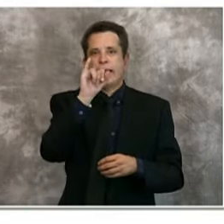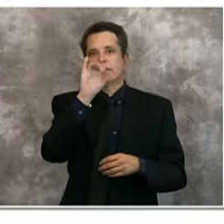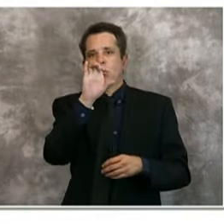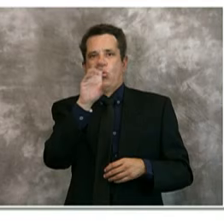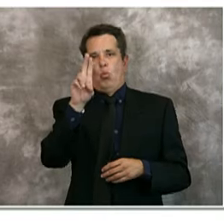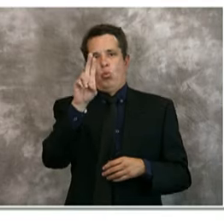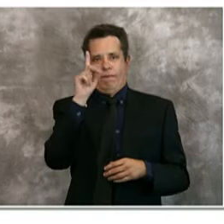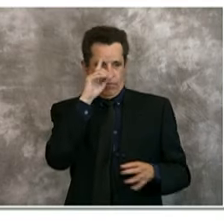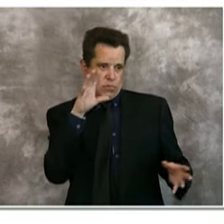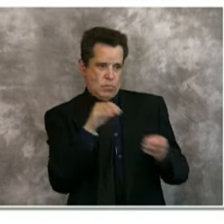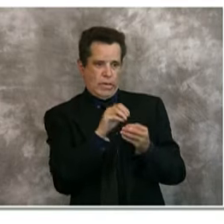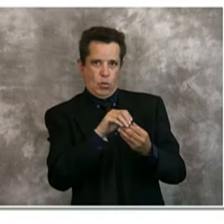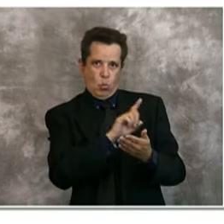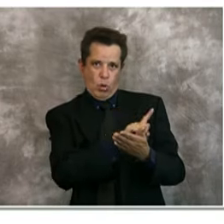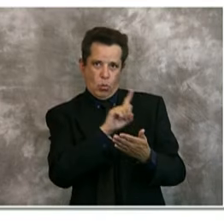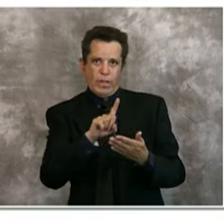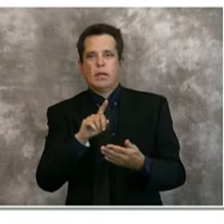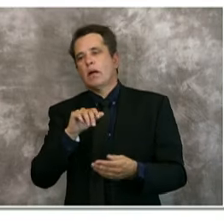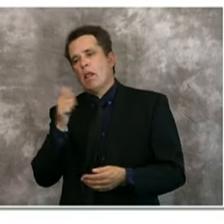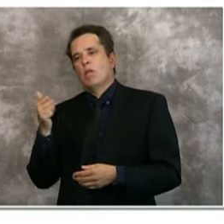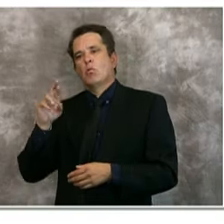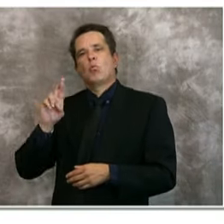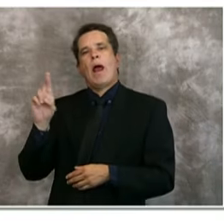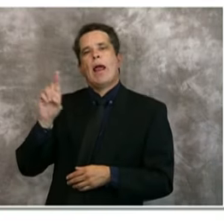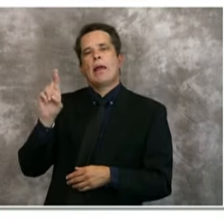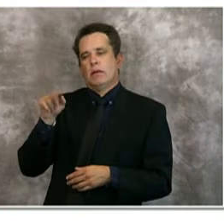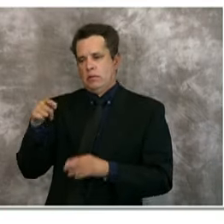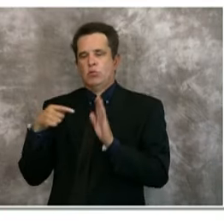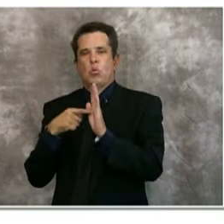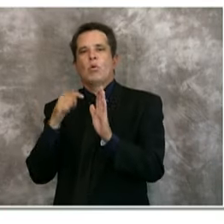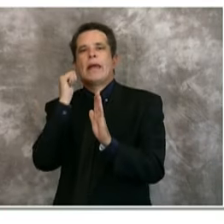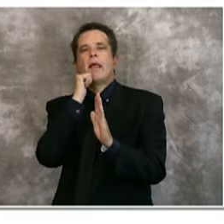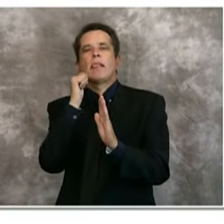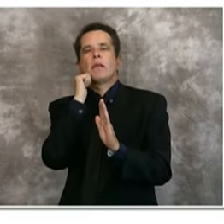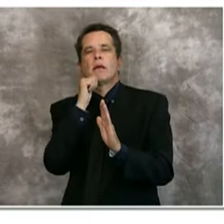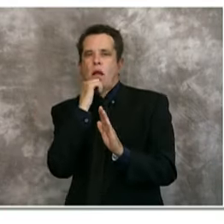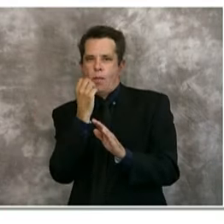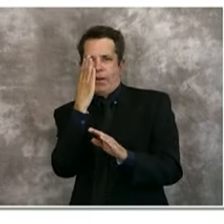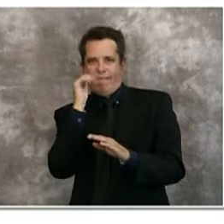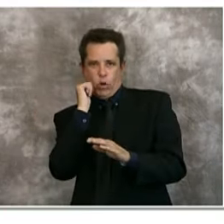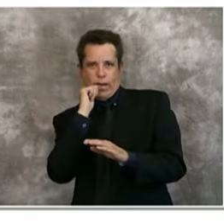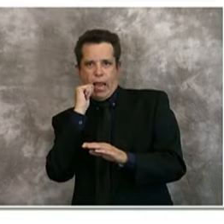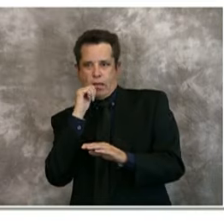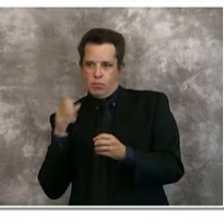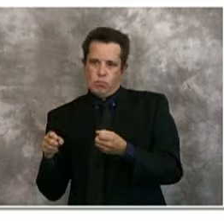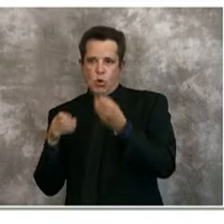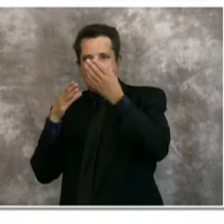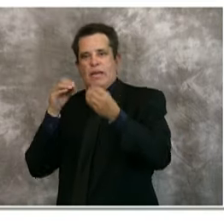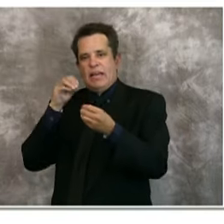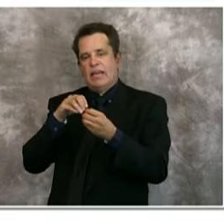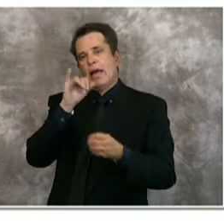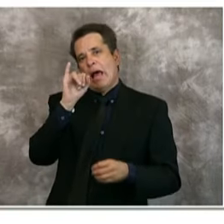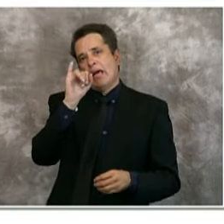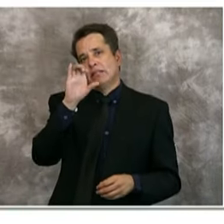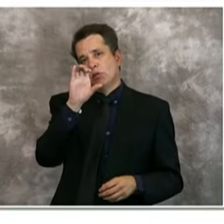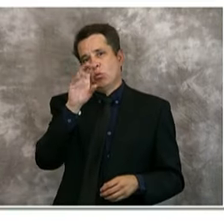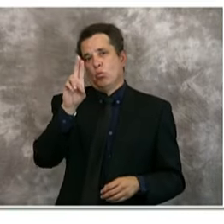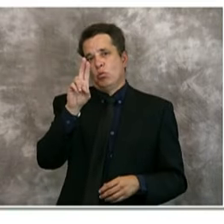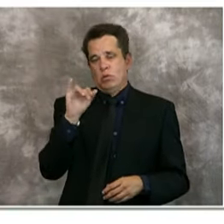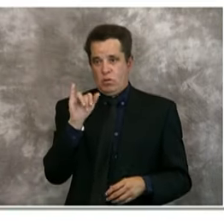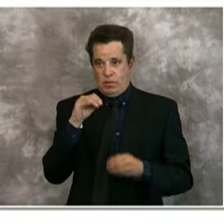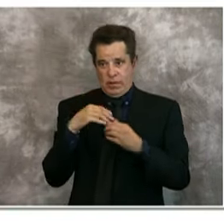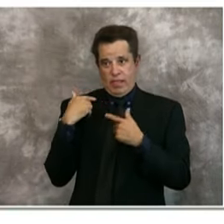admitted to the ICU, and on the right side, daily number of cases. And in the past